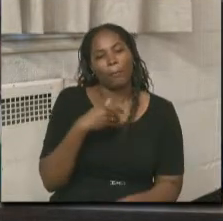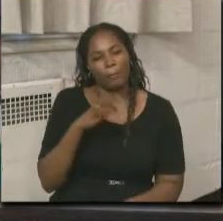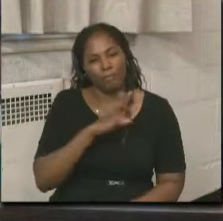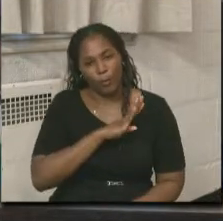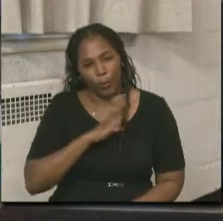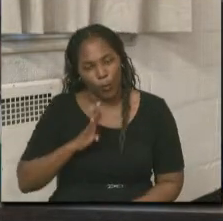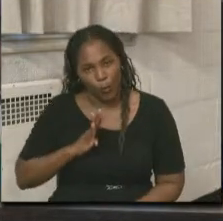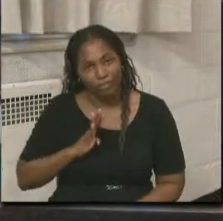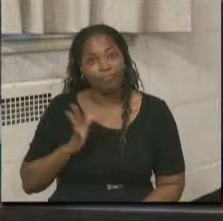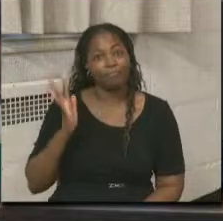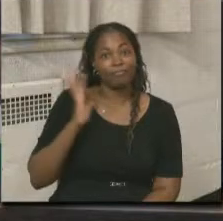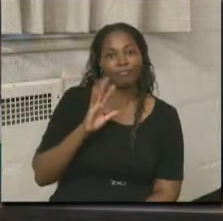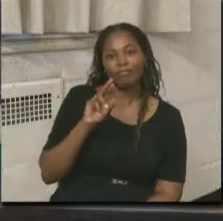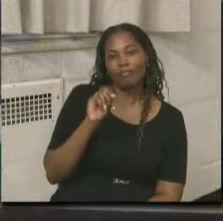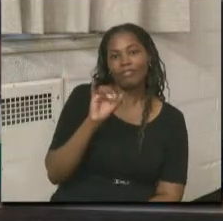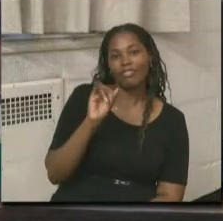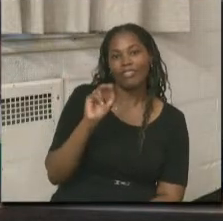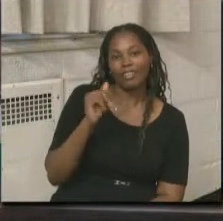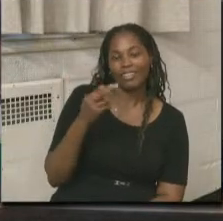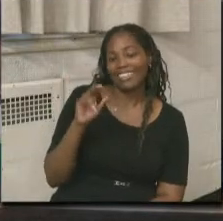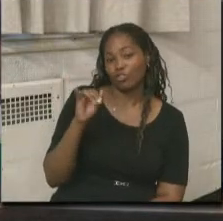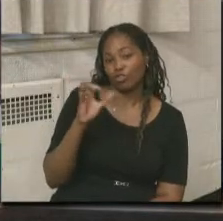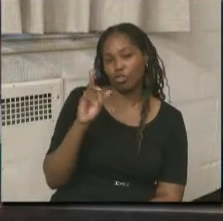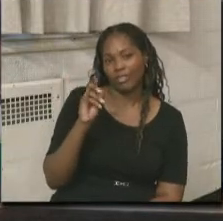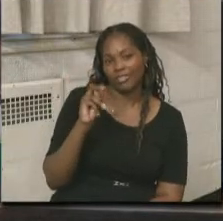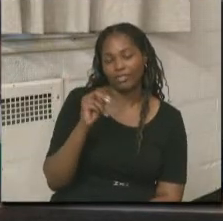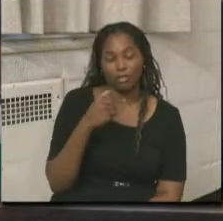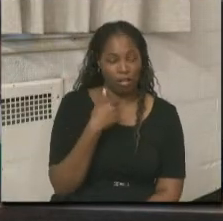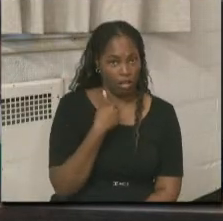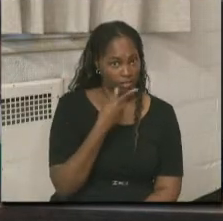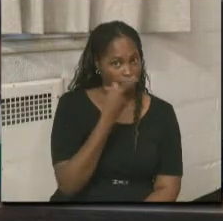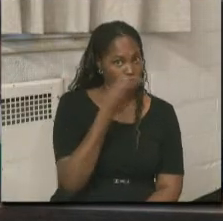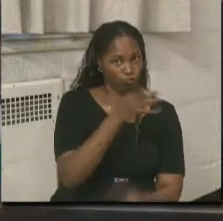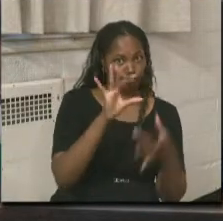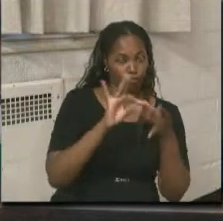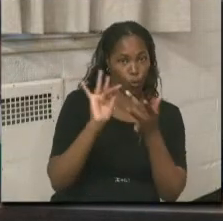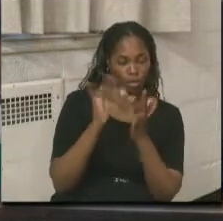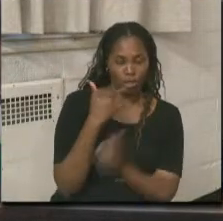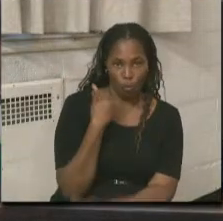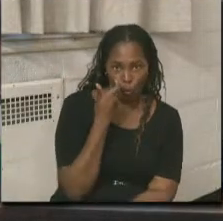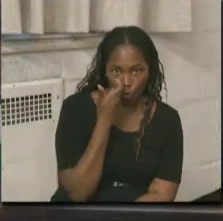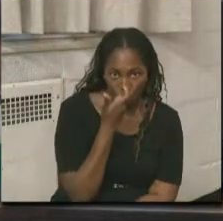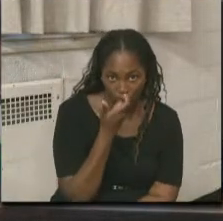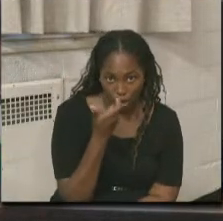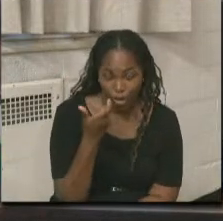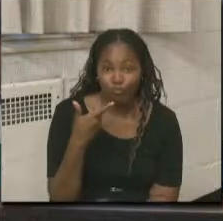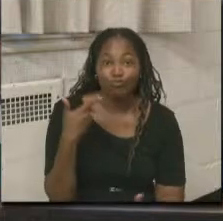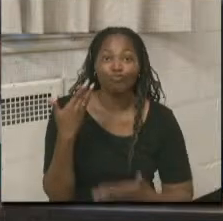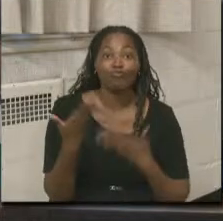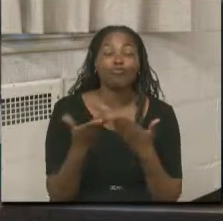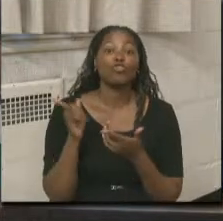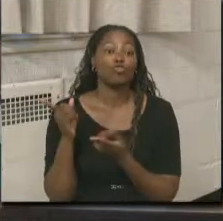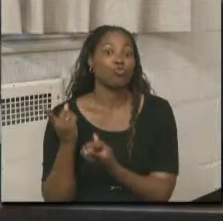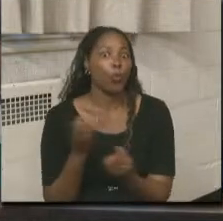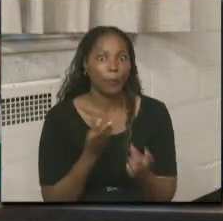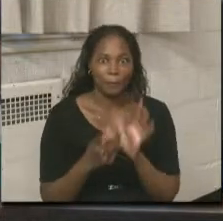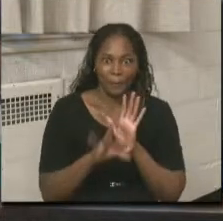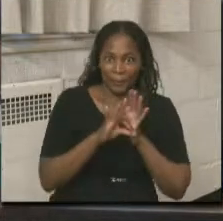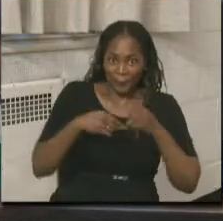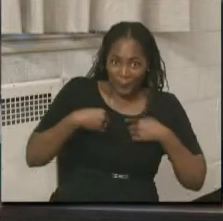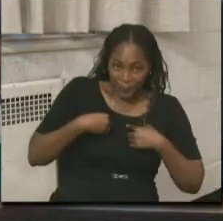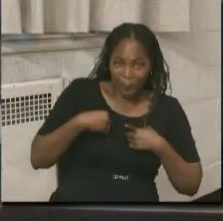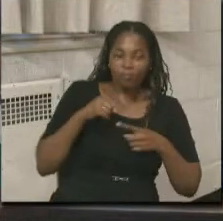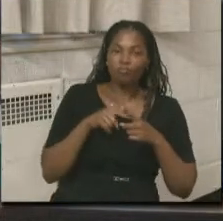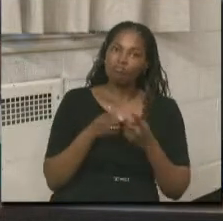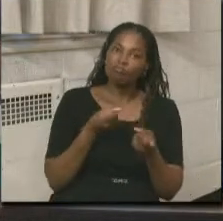Jackson. I ended up watching her online, and eventually I got recruited by her to advocate for SMOB